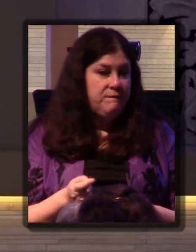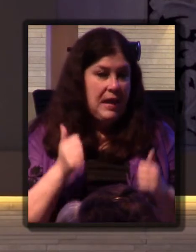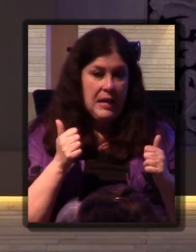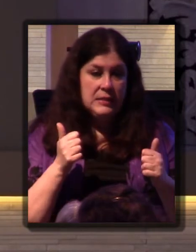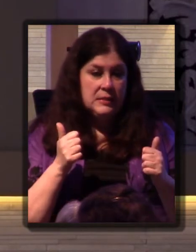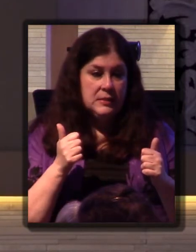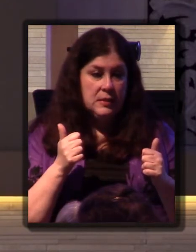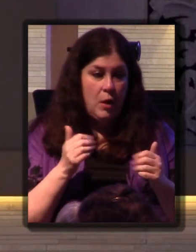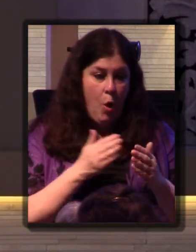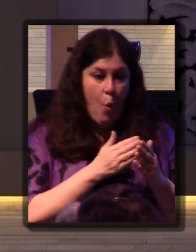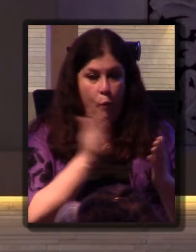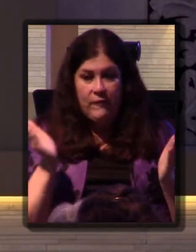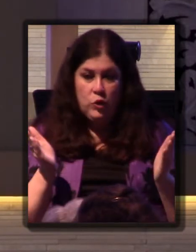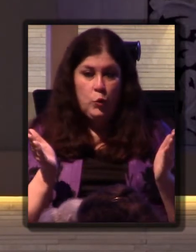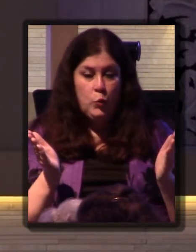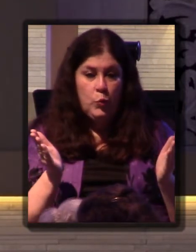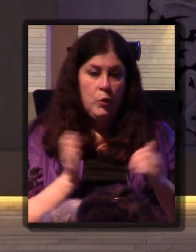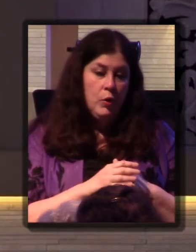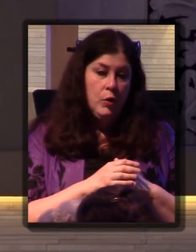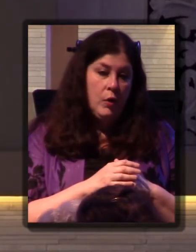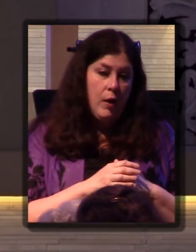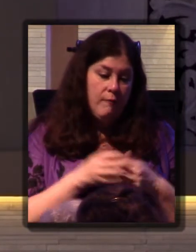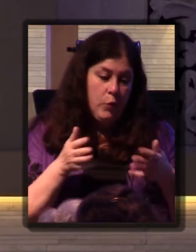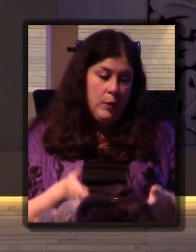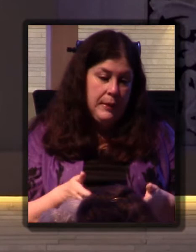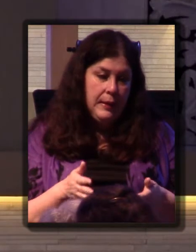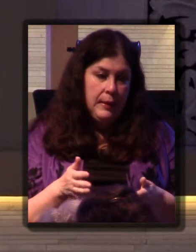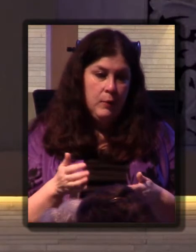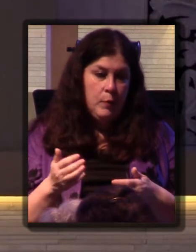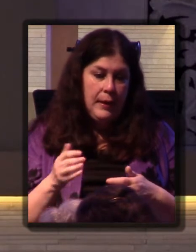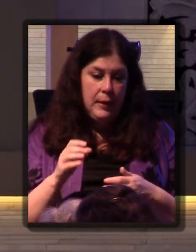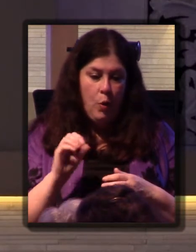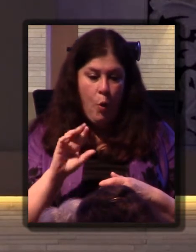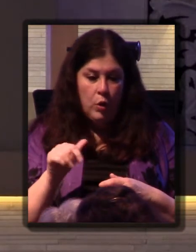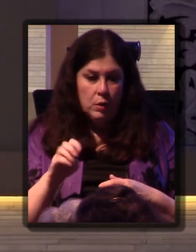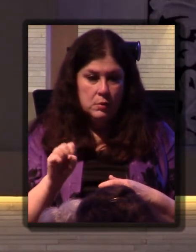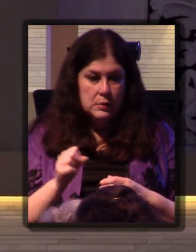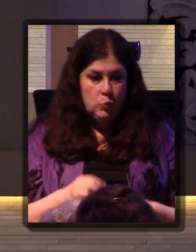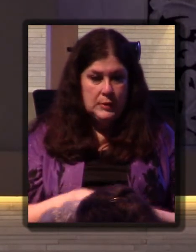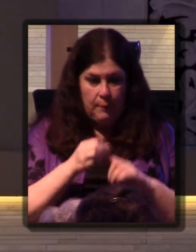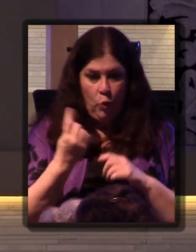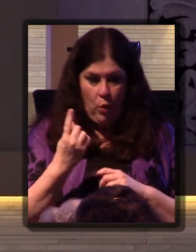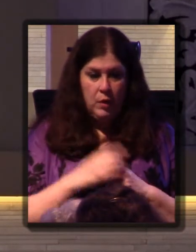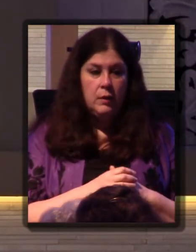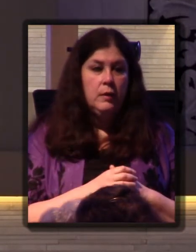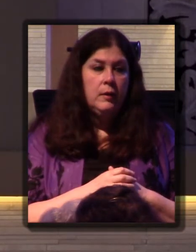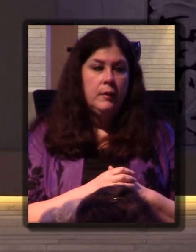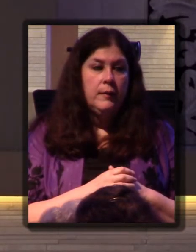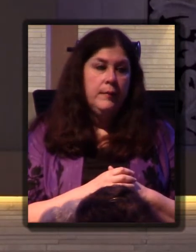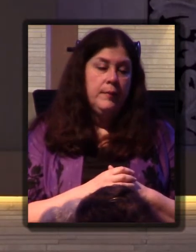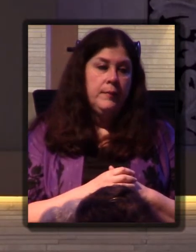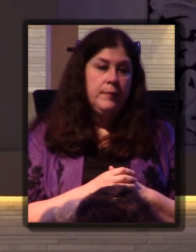very fast overview of the remaining oracles, with the exception of one. And these